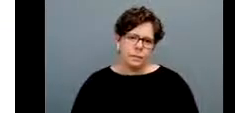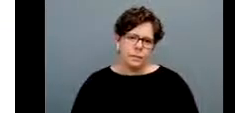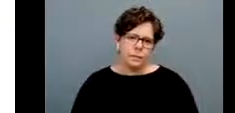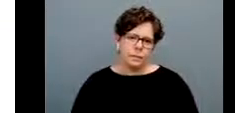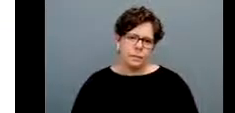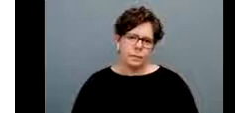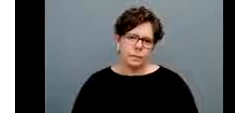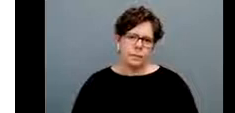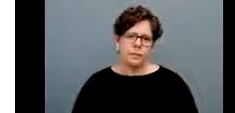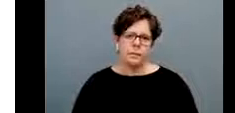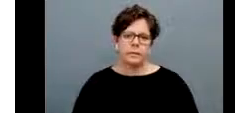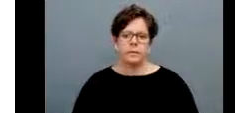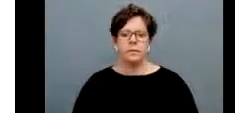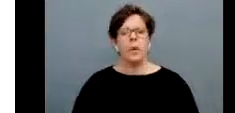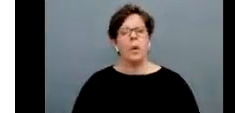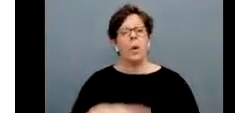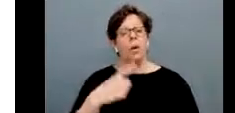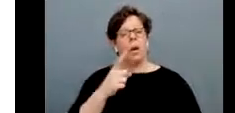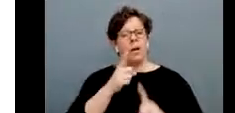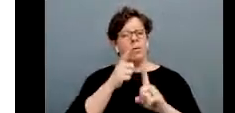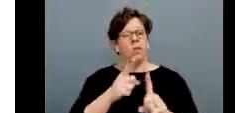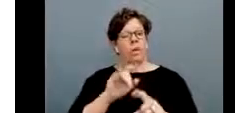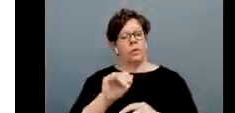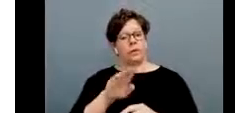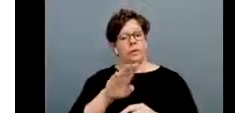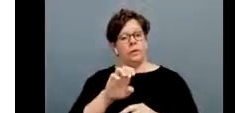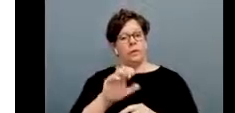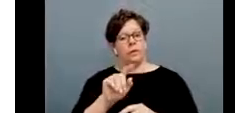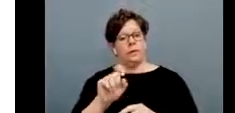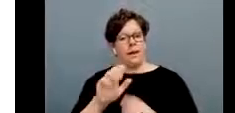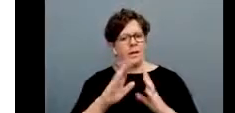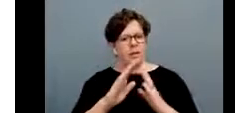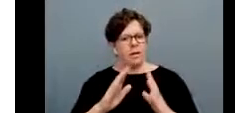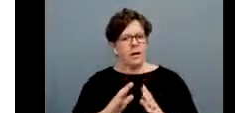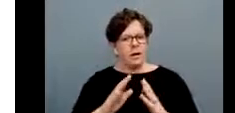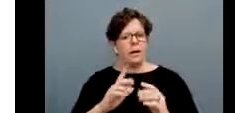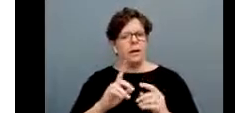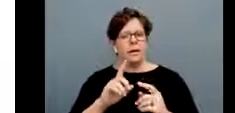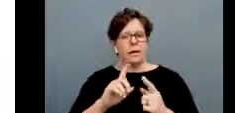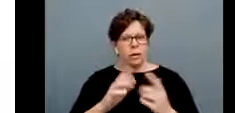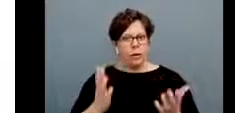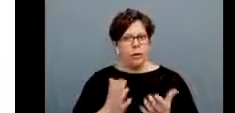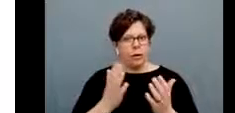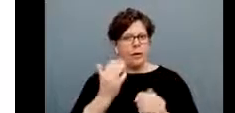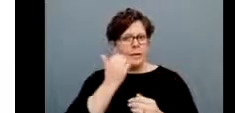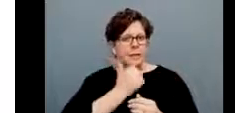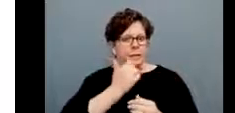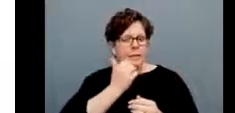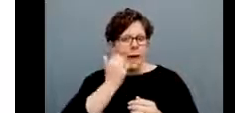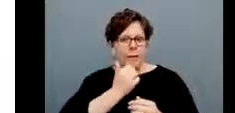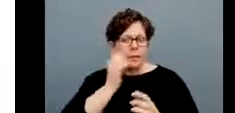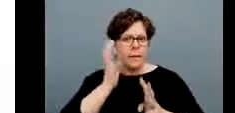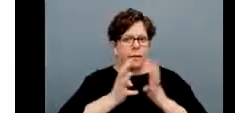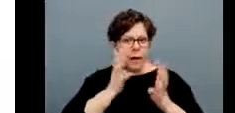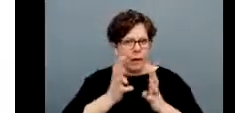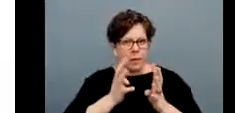One of the purposes of the James Castle House is to continue Castle's legacy of daily creativity on site. We do that in part